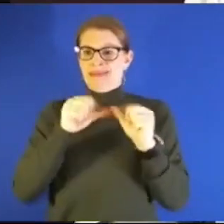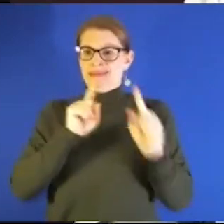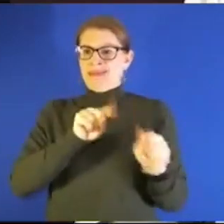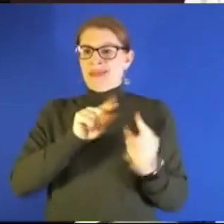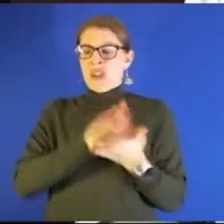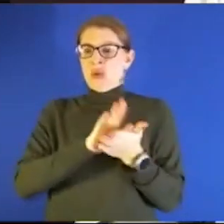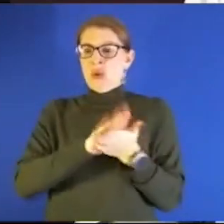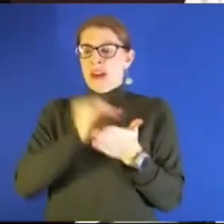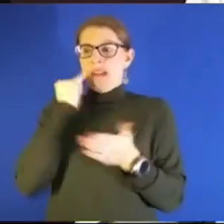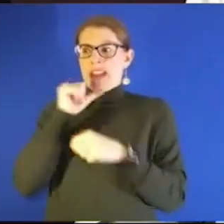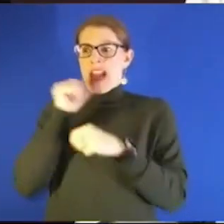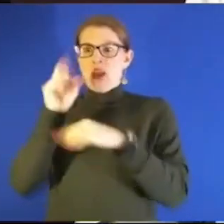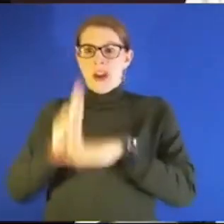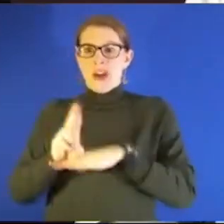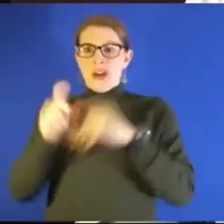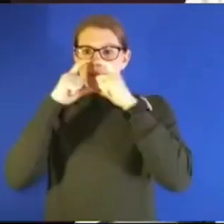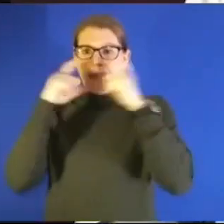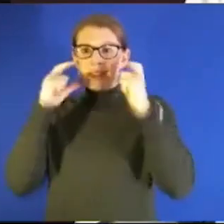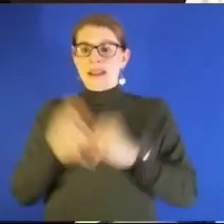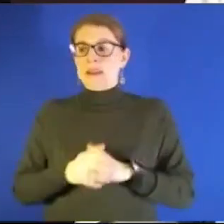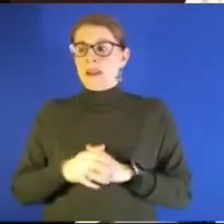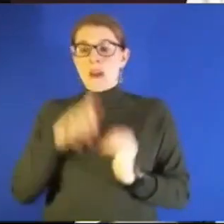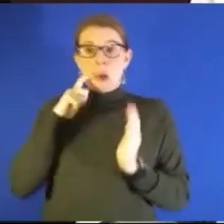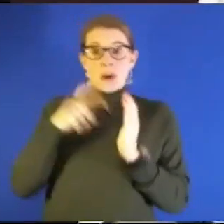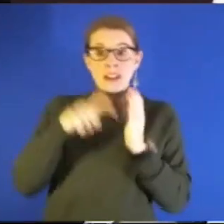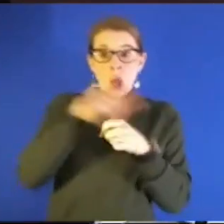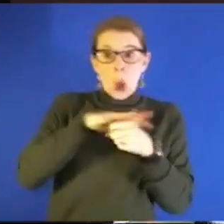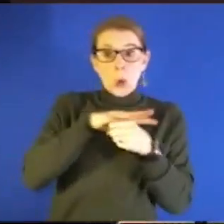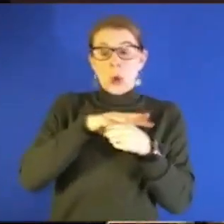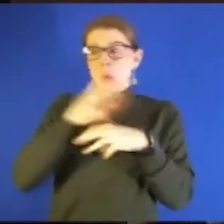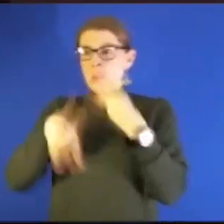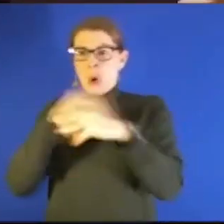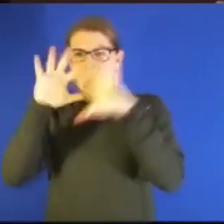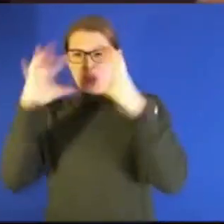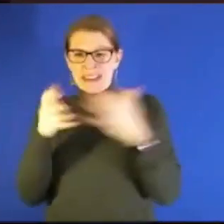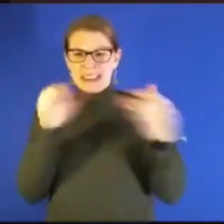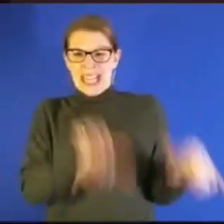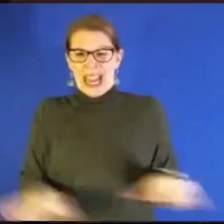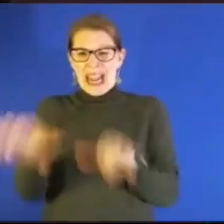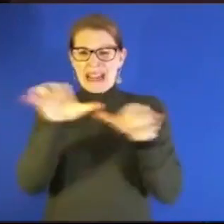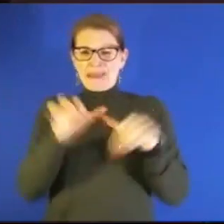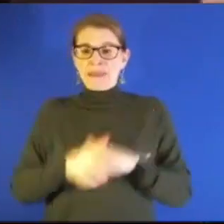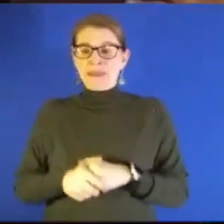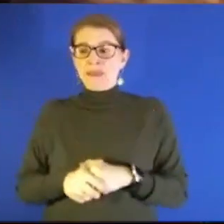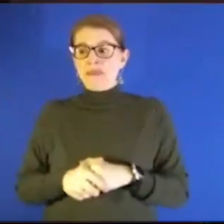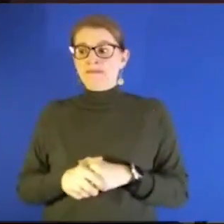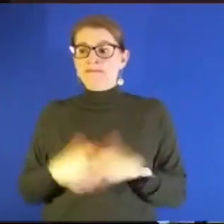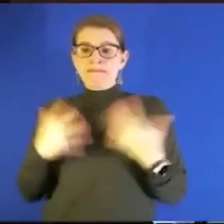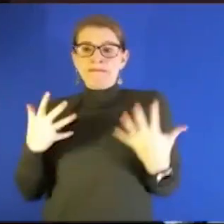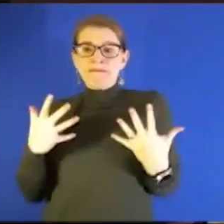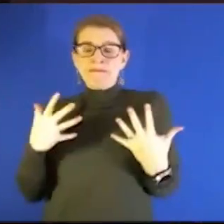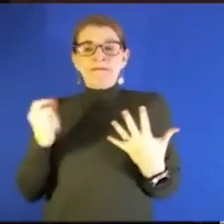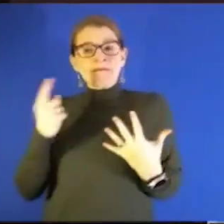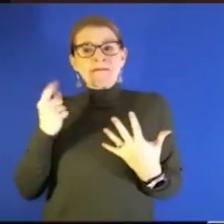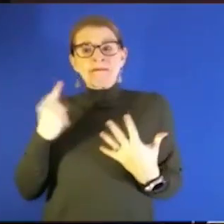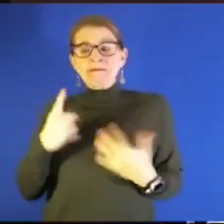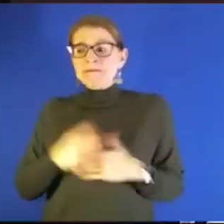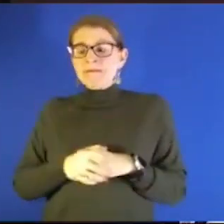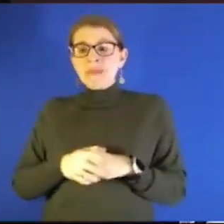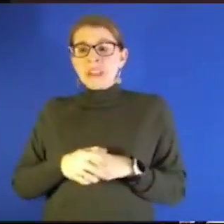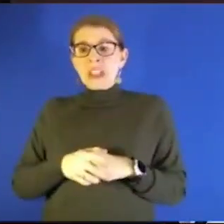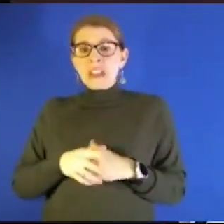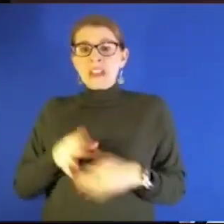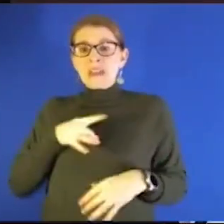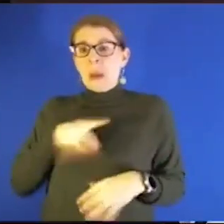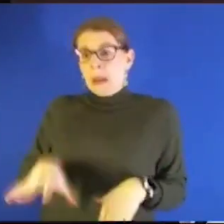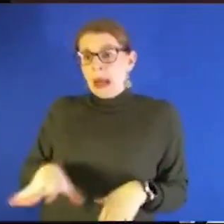locally. We're seeing that across the world. Yeah. It just is the reality, and and it's an unpleasant reality. But denial of reality doesn't make the reality